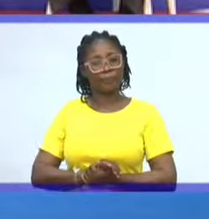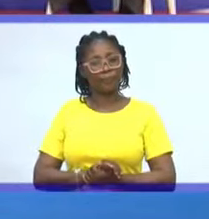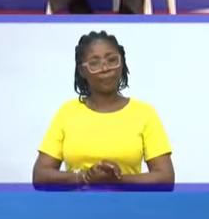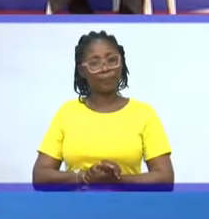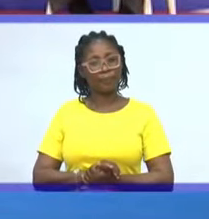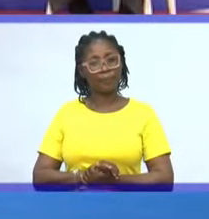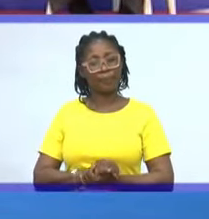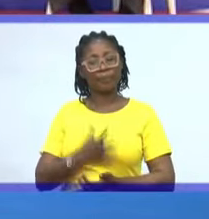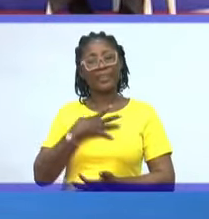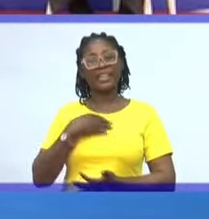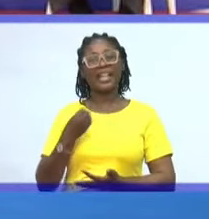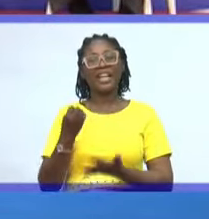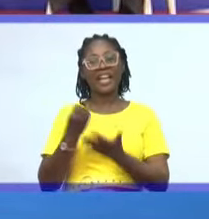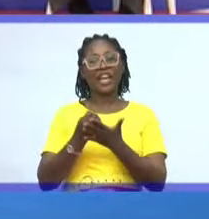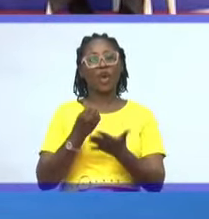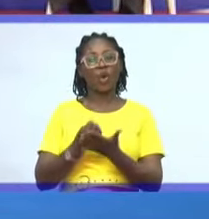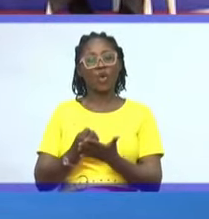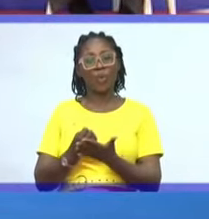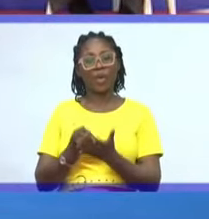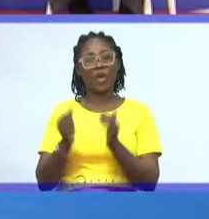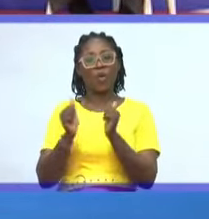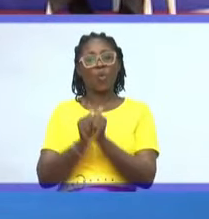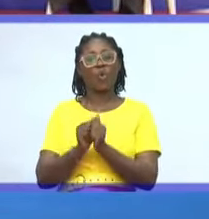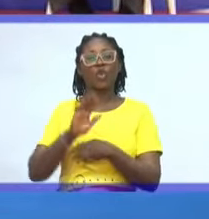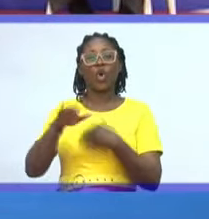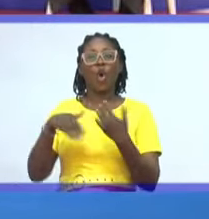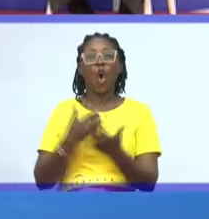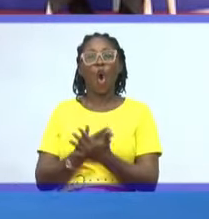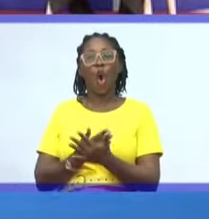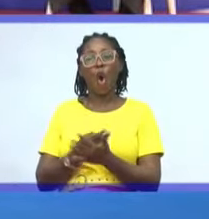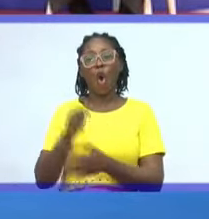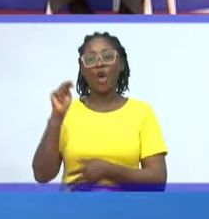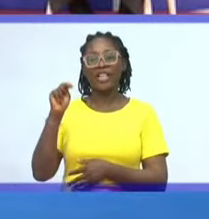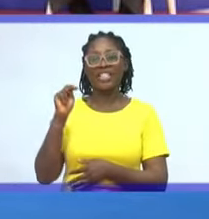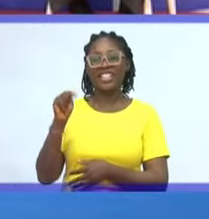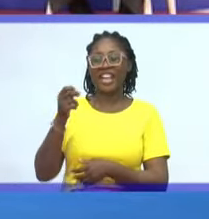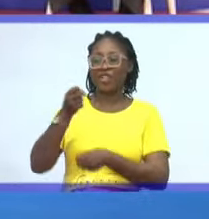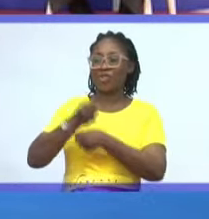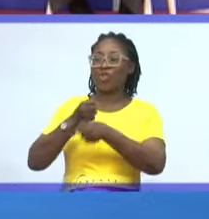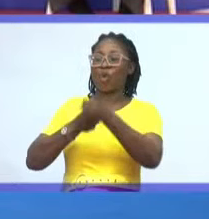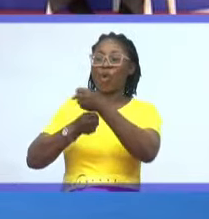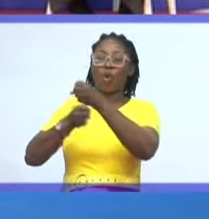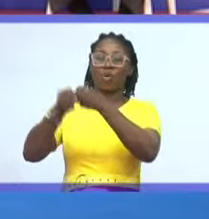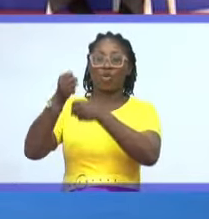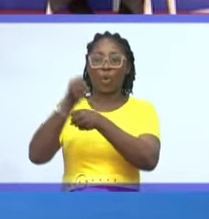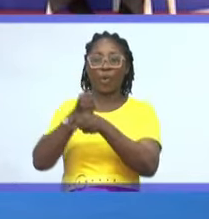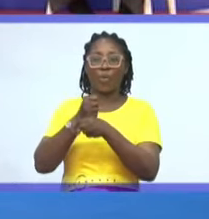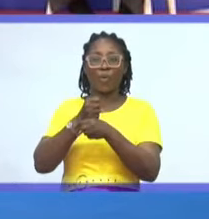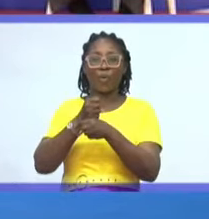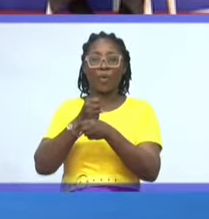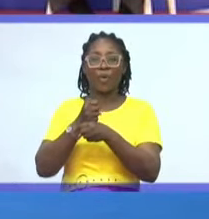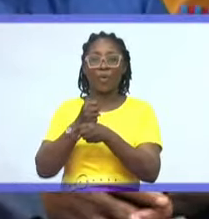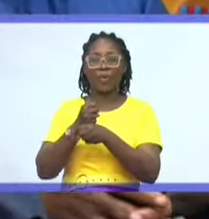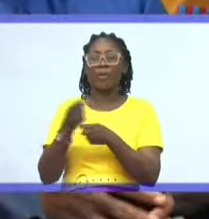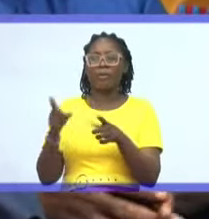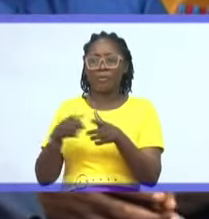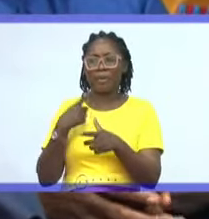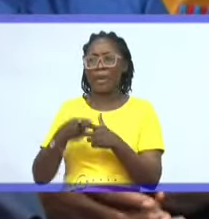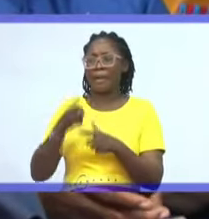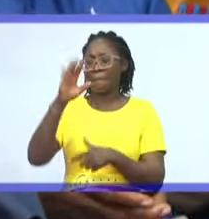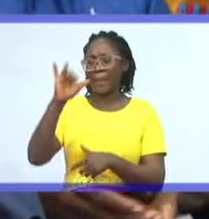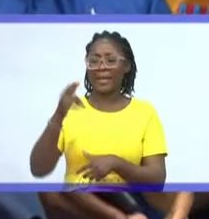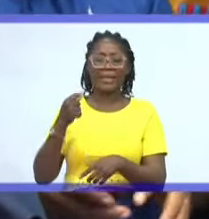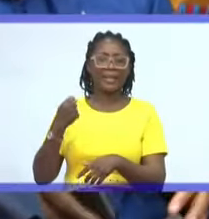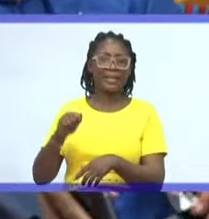an economy with all requisite infrastructure. Then, of course, by the